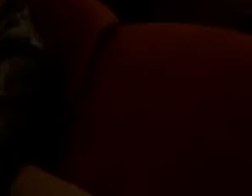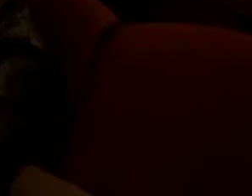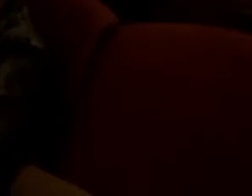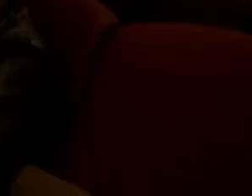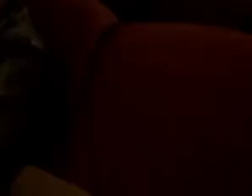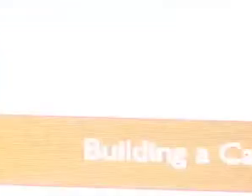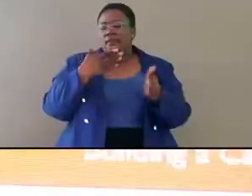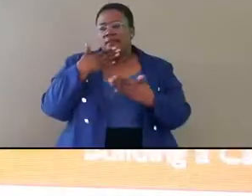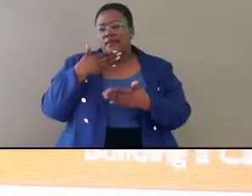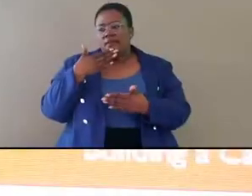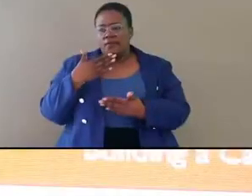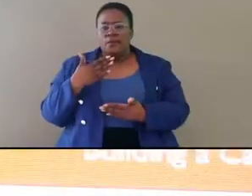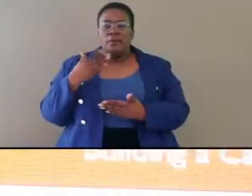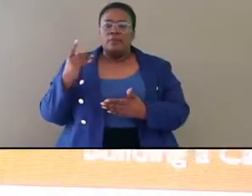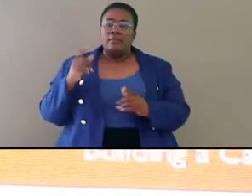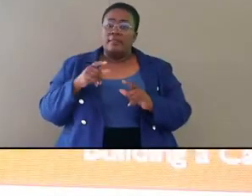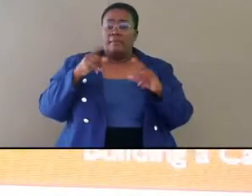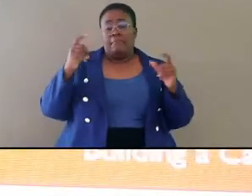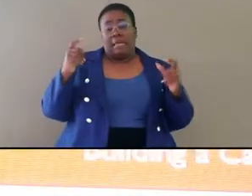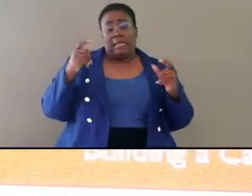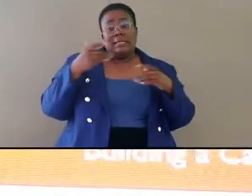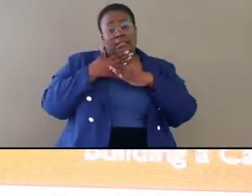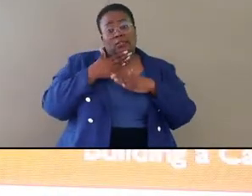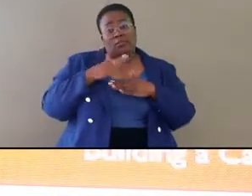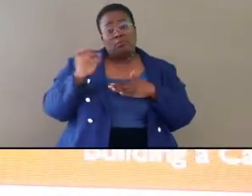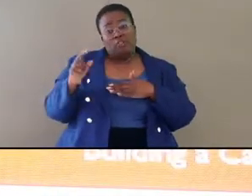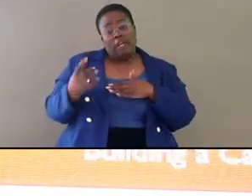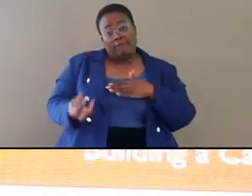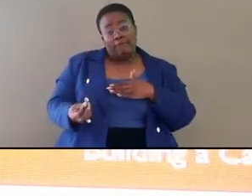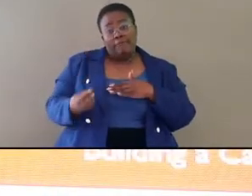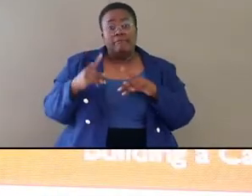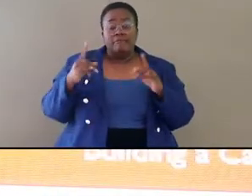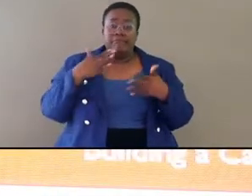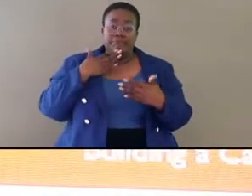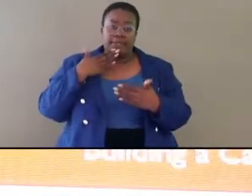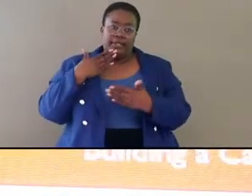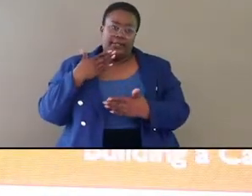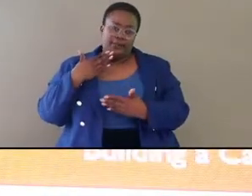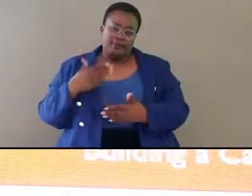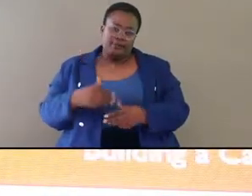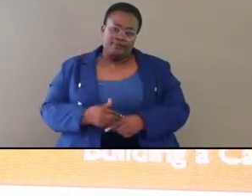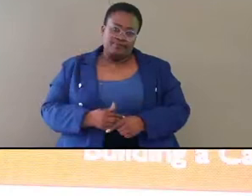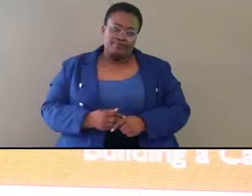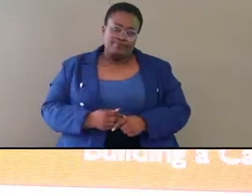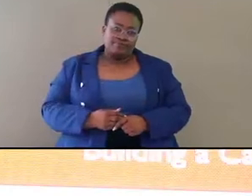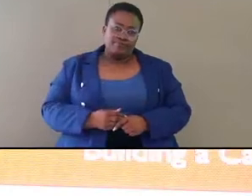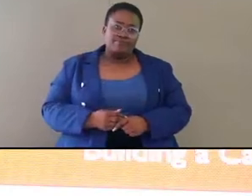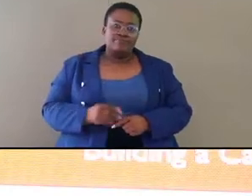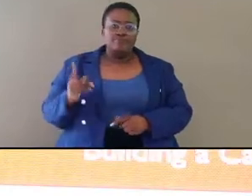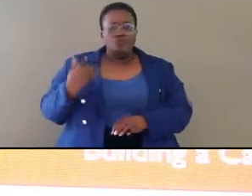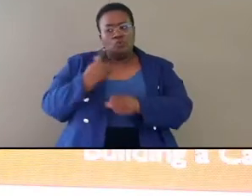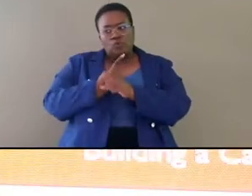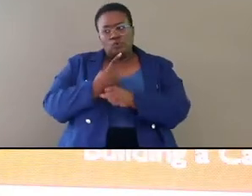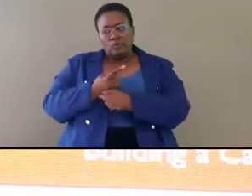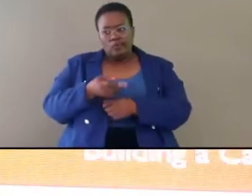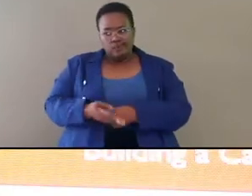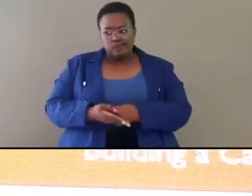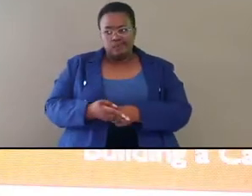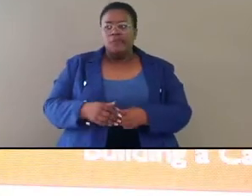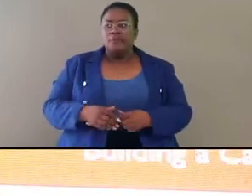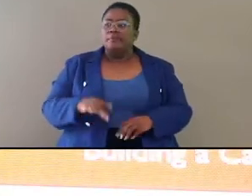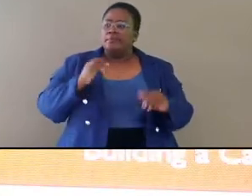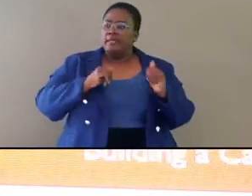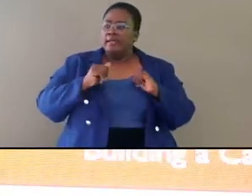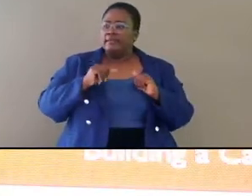very big portfolio, and we thank you, you know, that you are also here, the acting